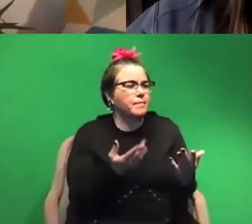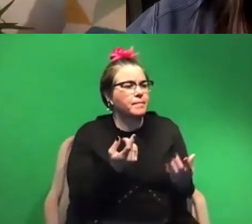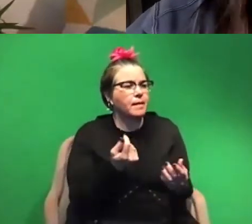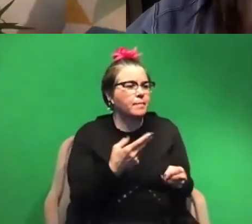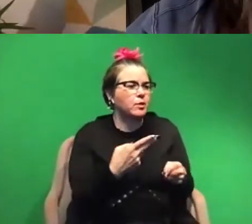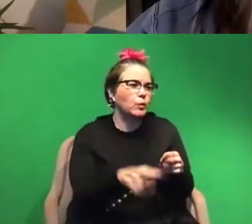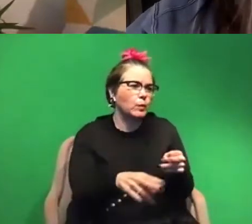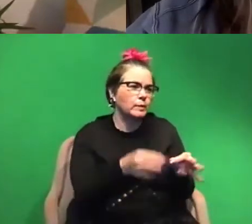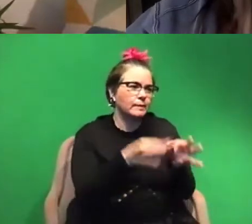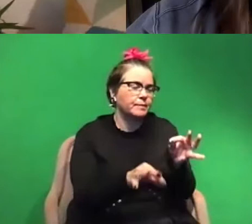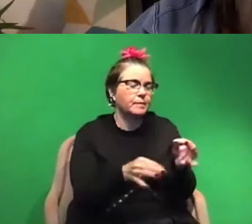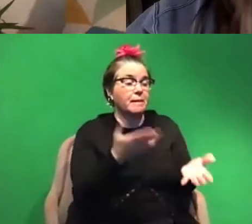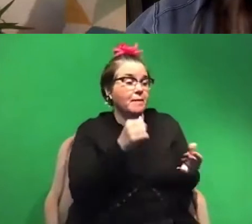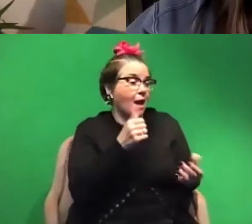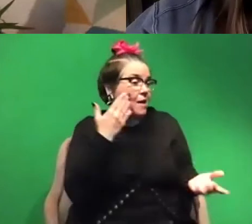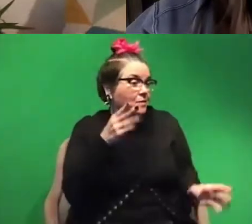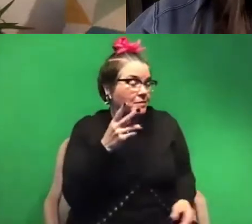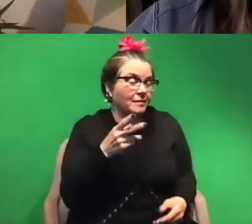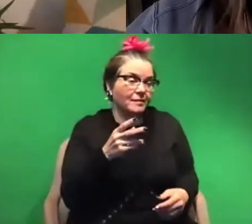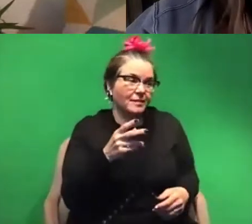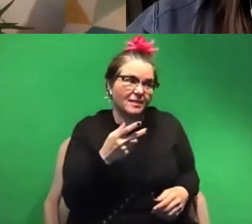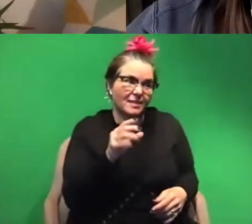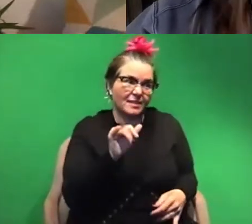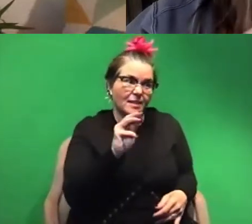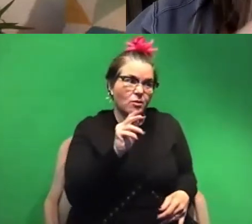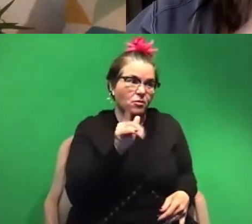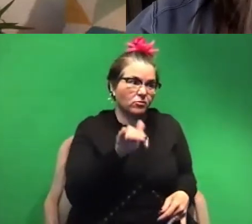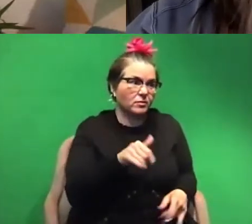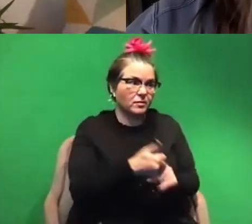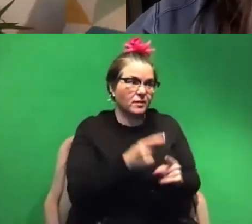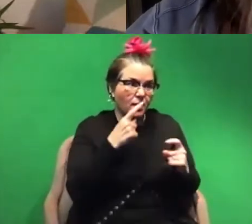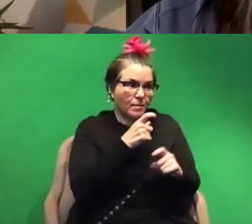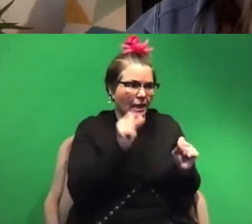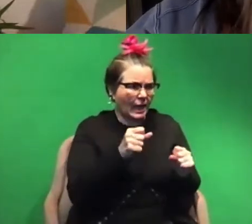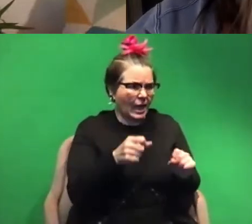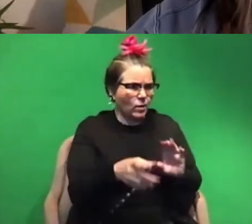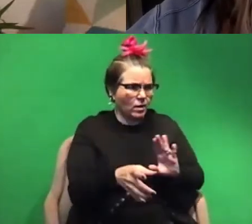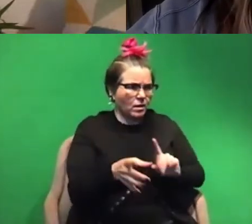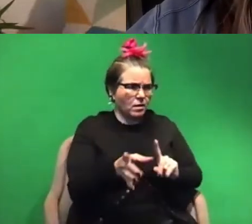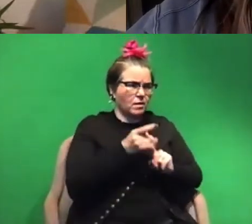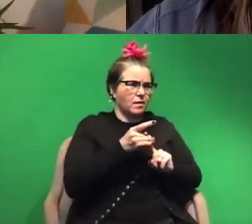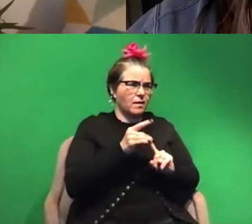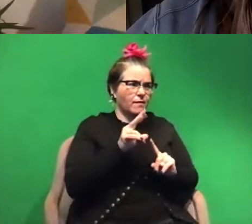and simpler, but maybe not. I don't know, because immunology is complicated. Can we catch the virus from our pets?